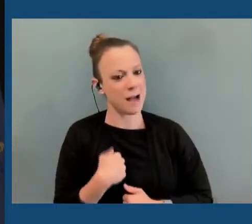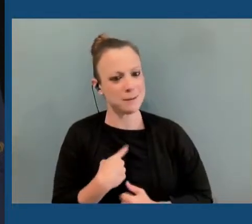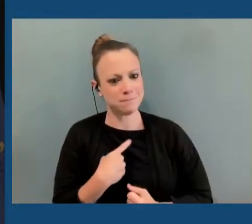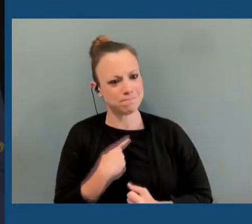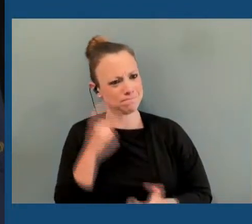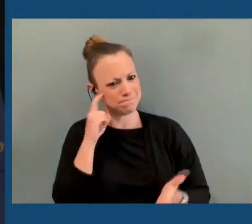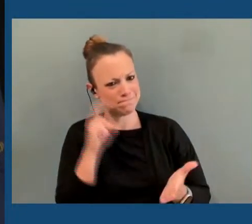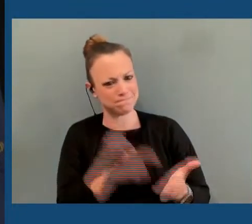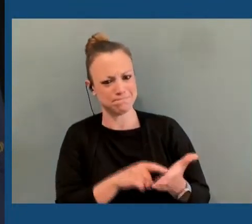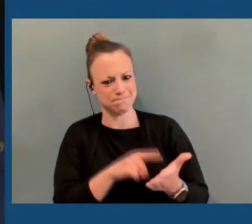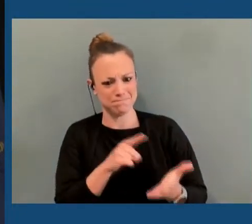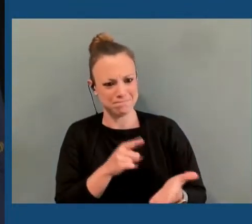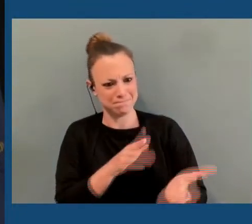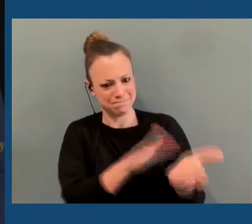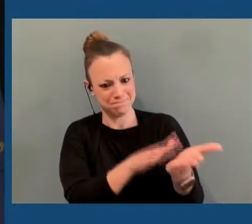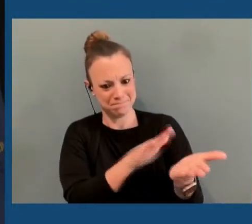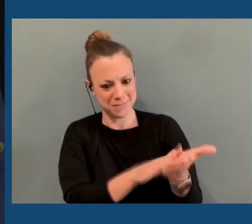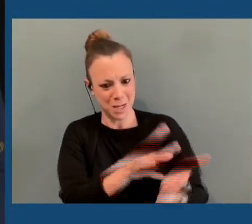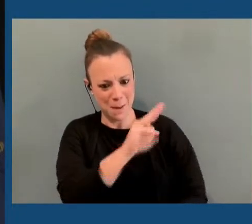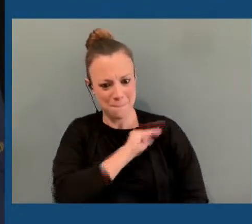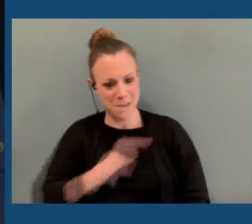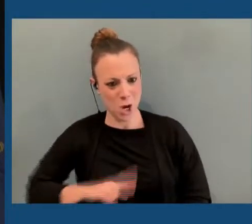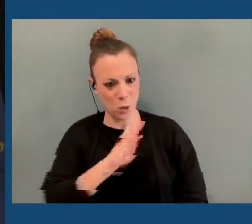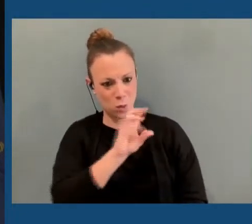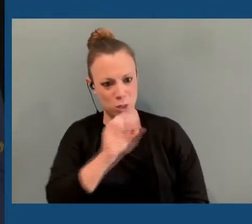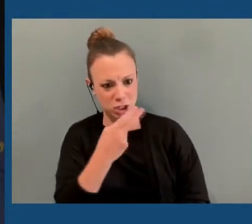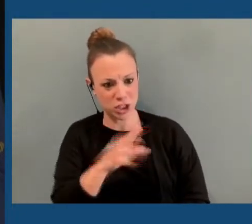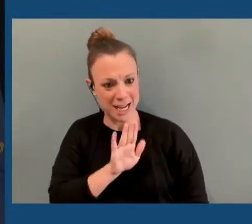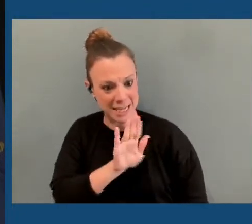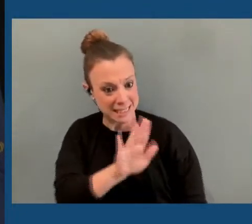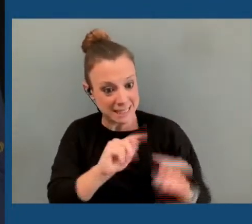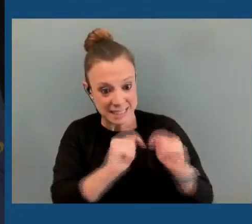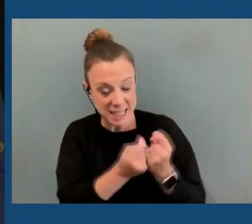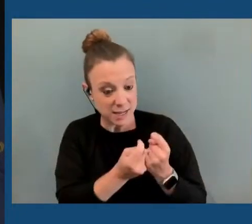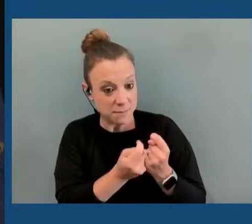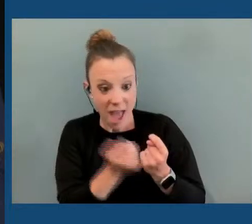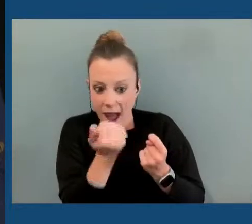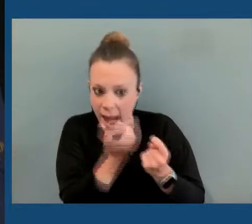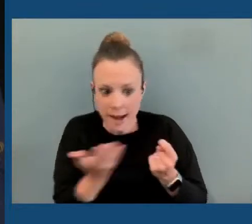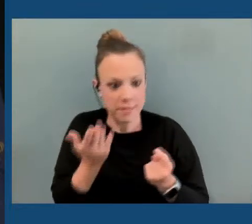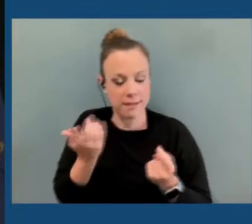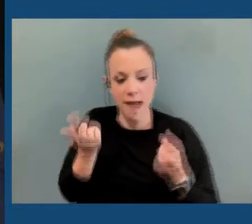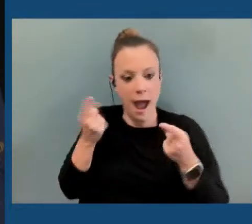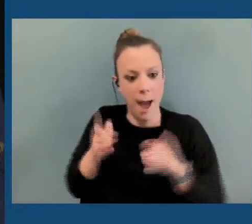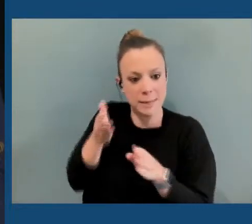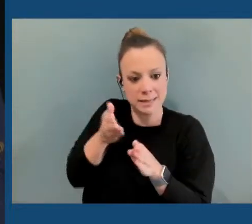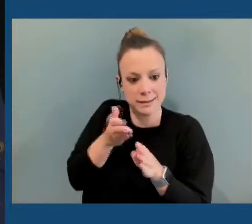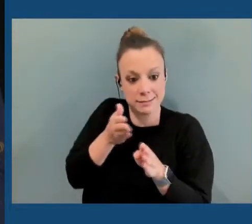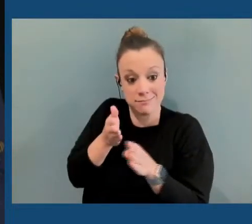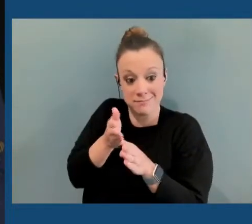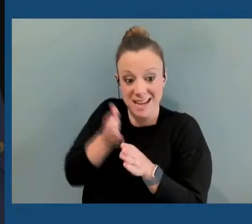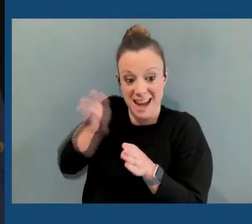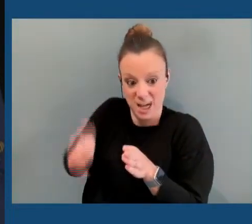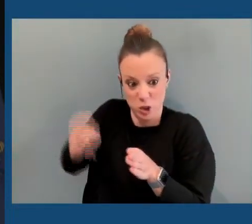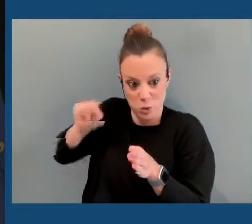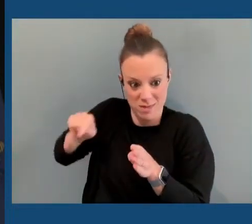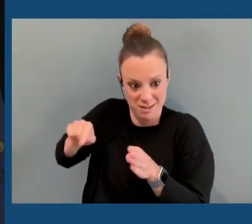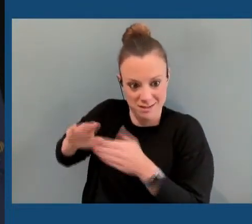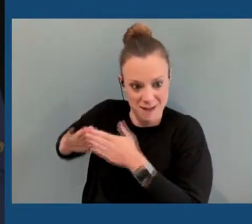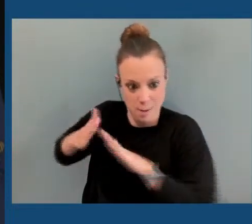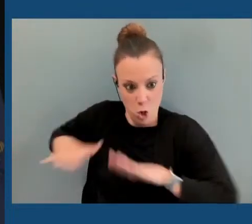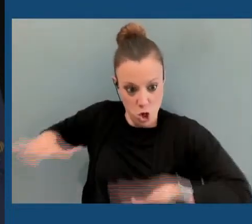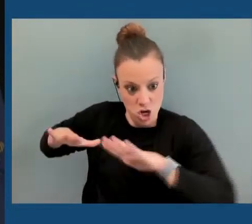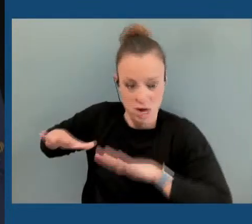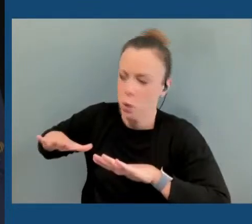to Tipperary Hill is going to have an impact on the neighborhood, and thank him for including us in this process. You know, the city worked